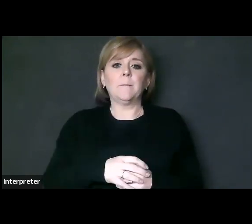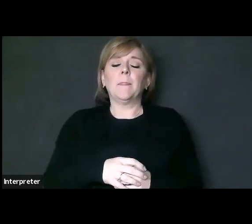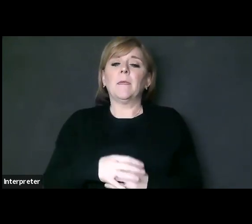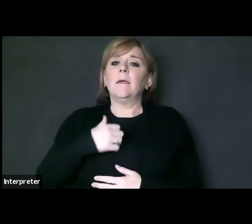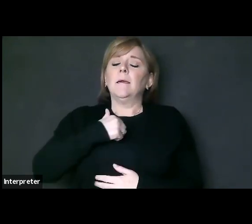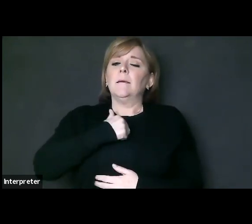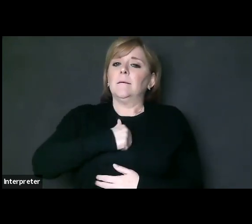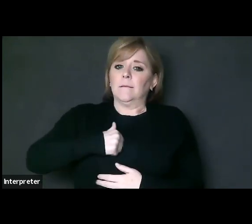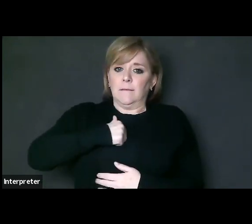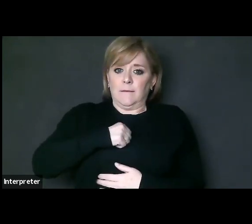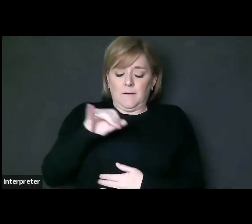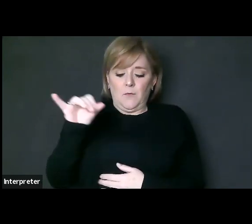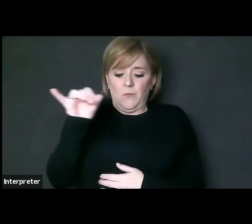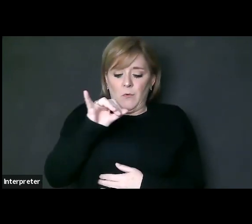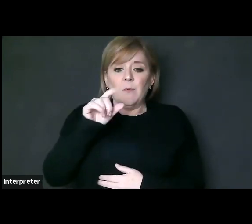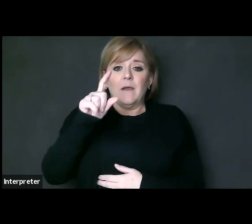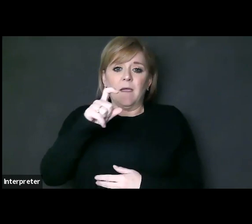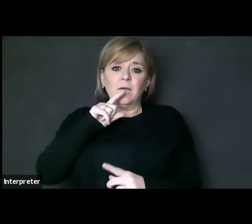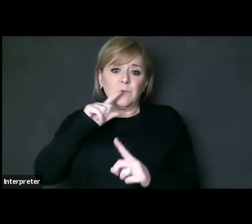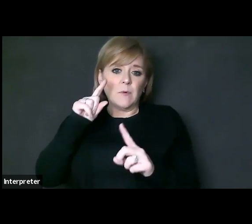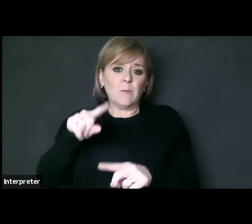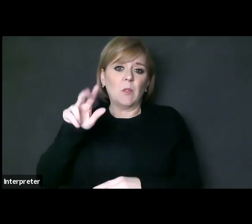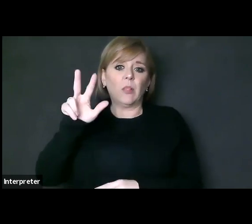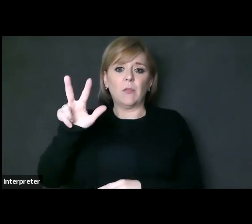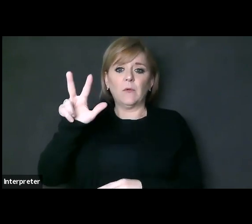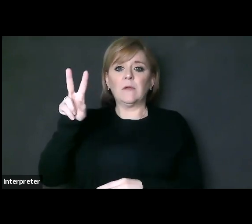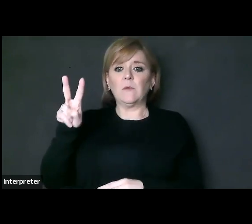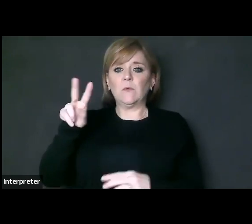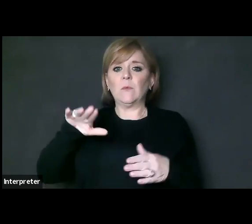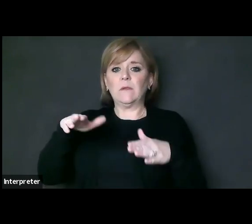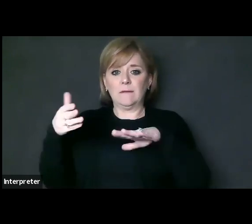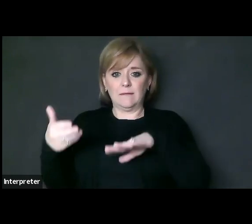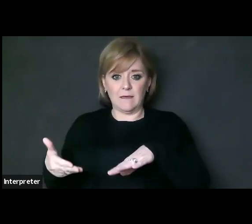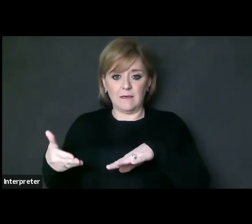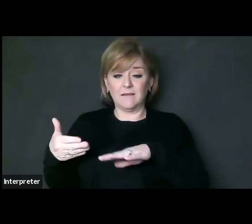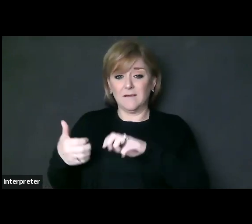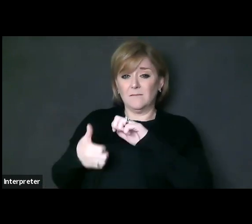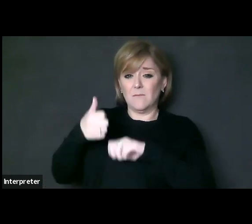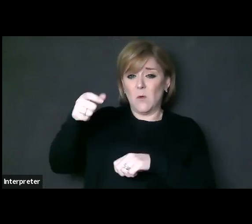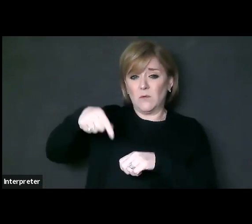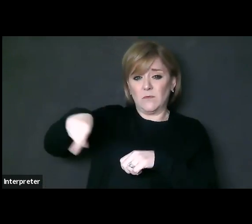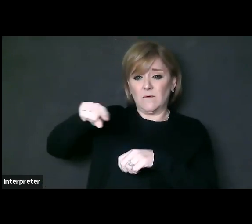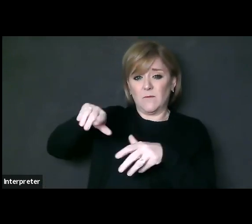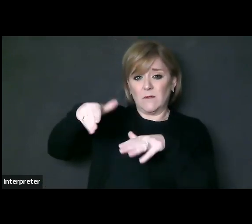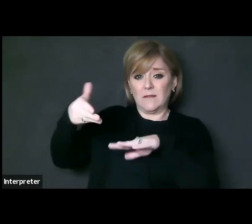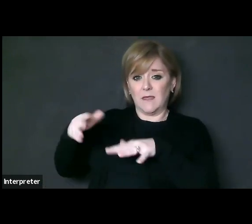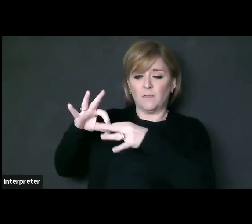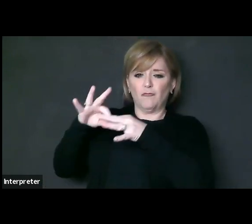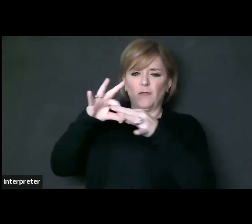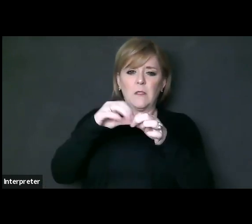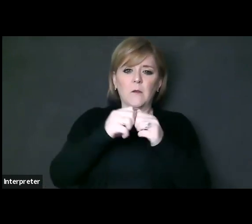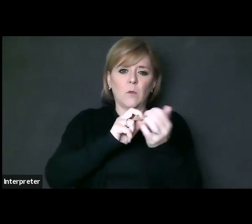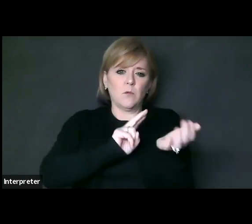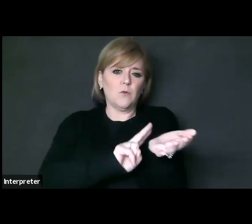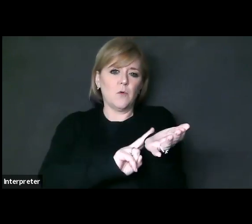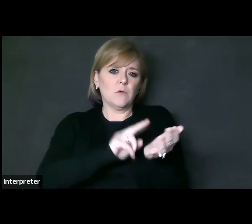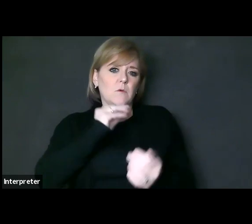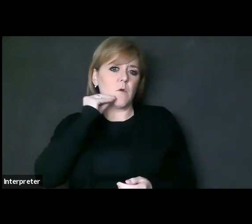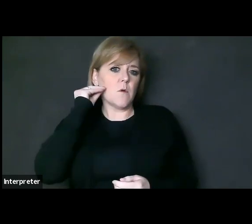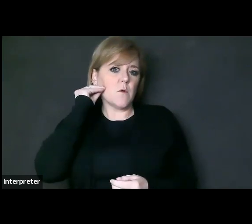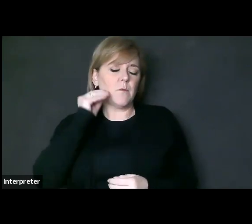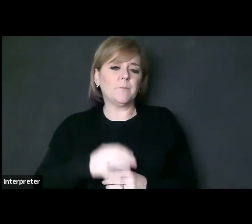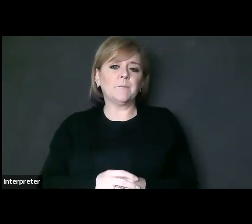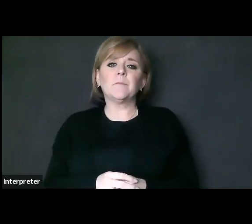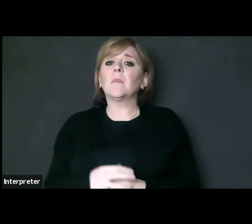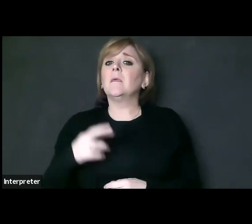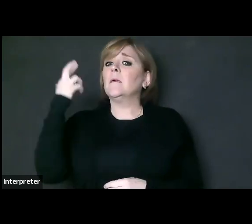today we are also reporting 32 deaths. The majority of these deaths are related to our nursing homes, and that's